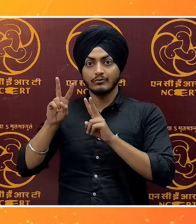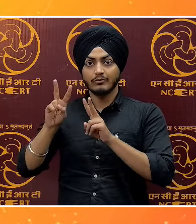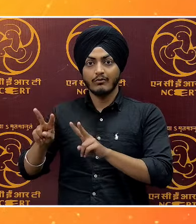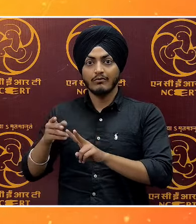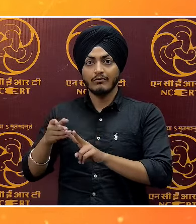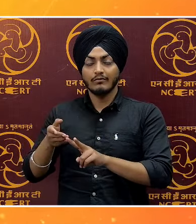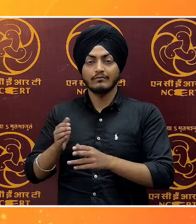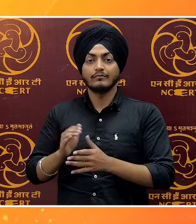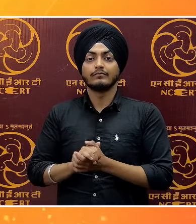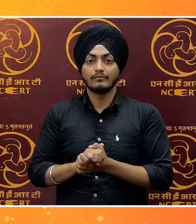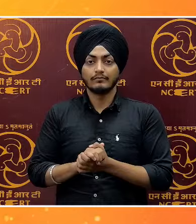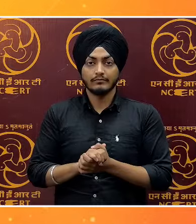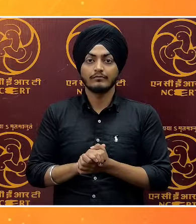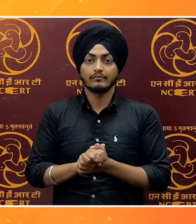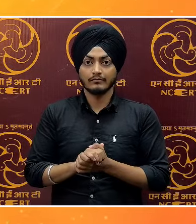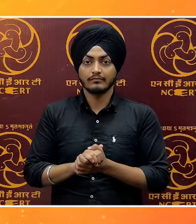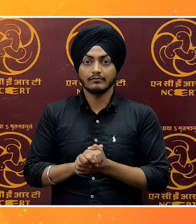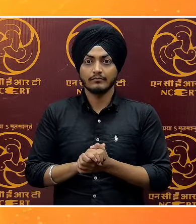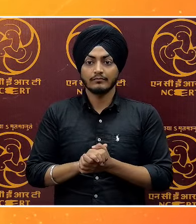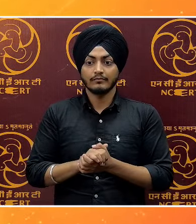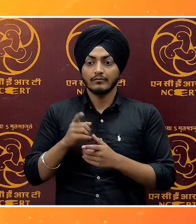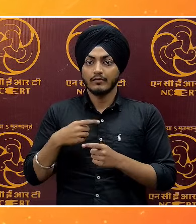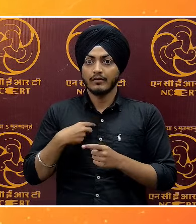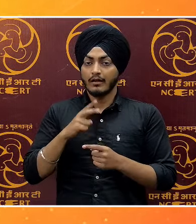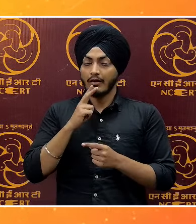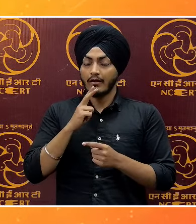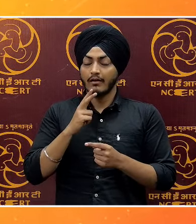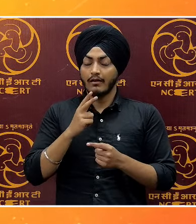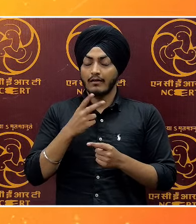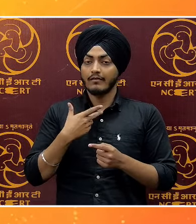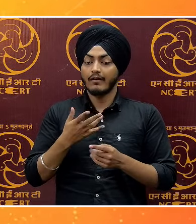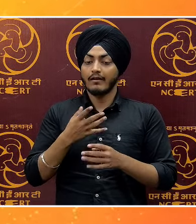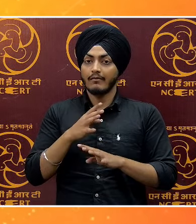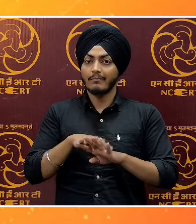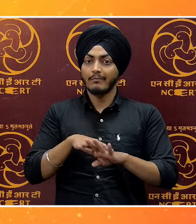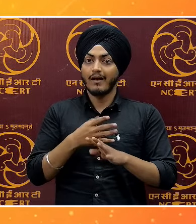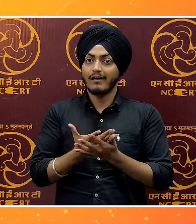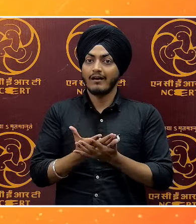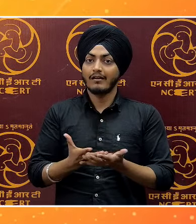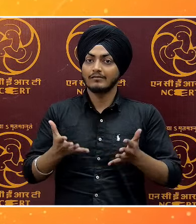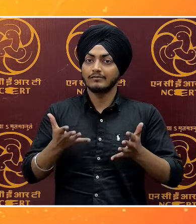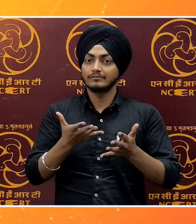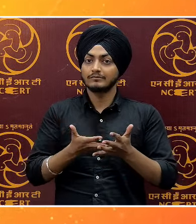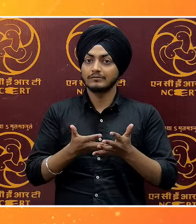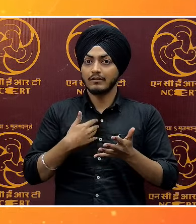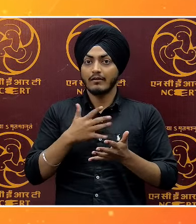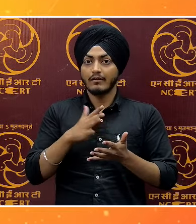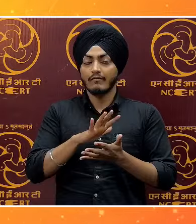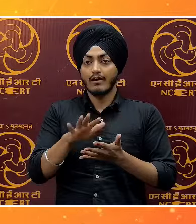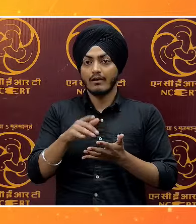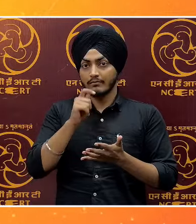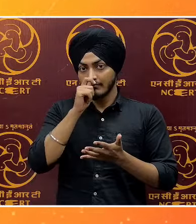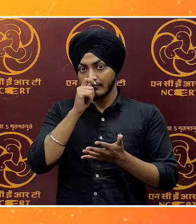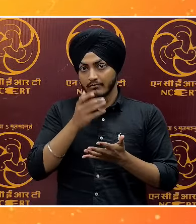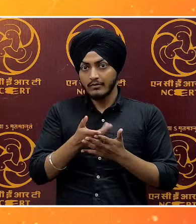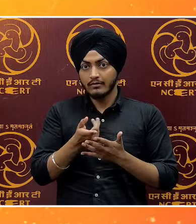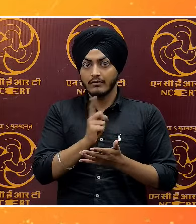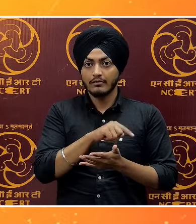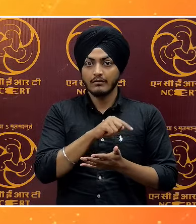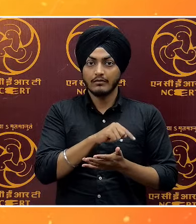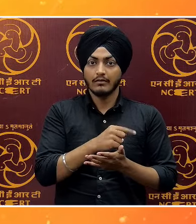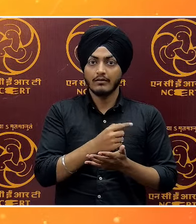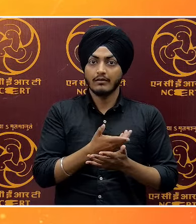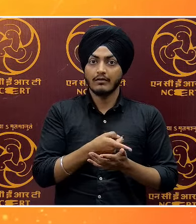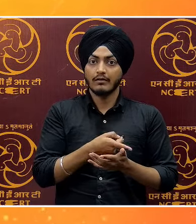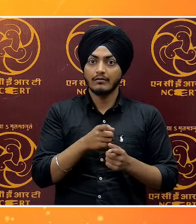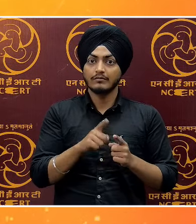the bed. There is a basket full of 5 flowers kept on it. There is